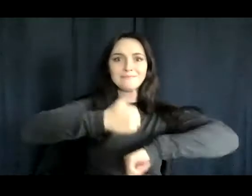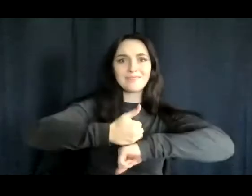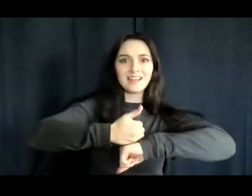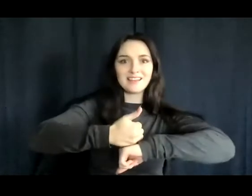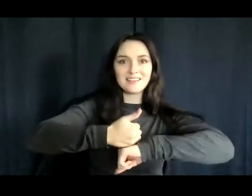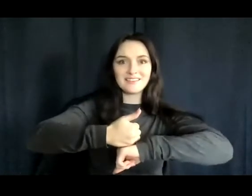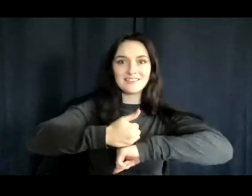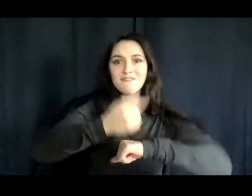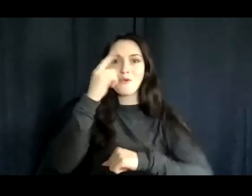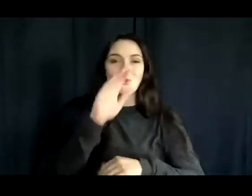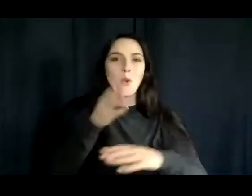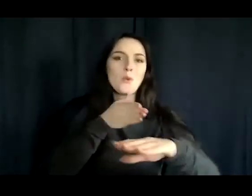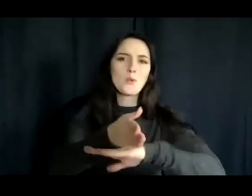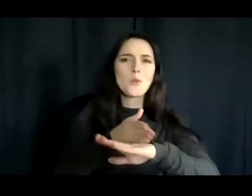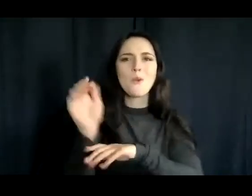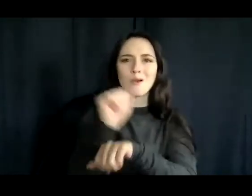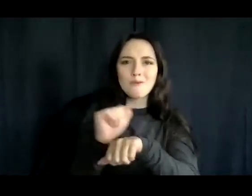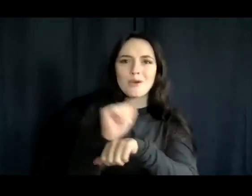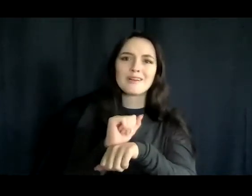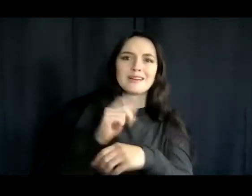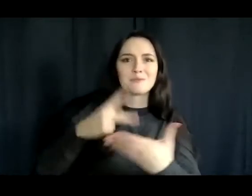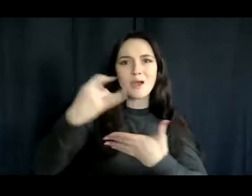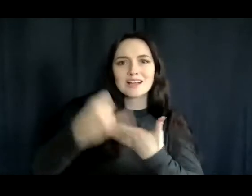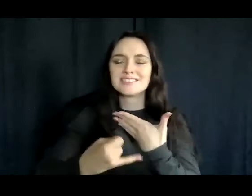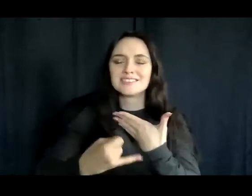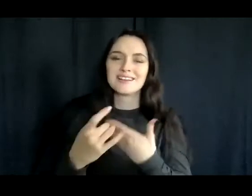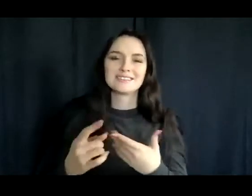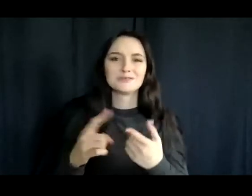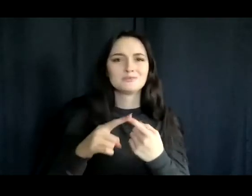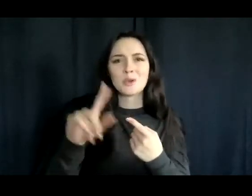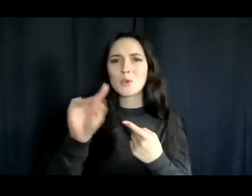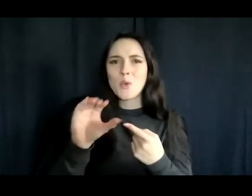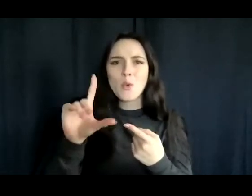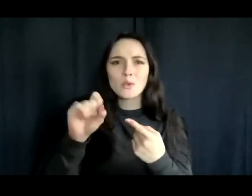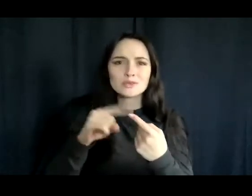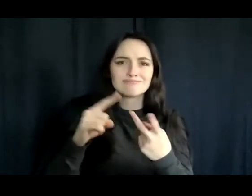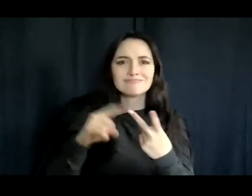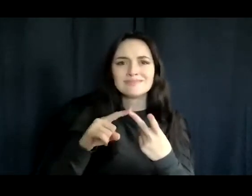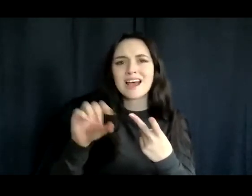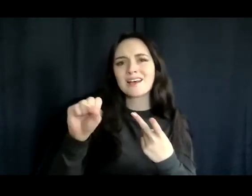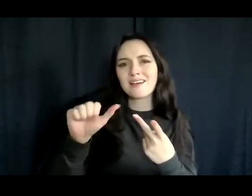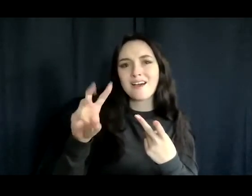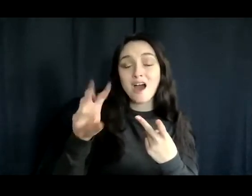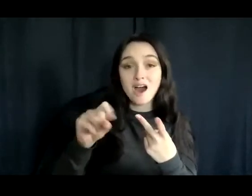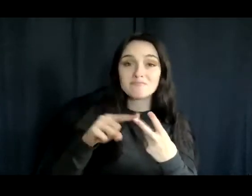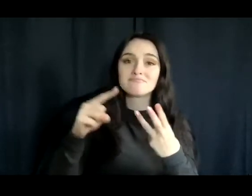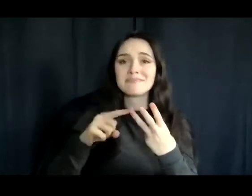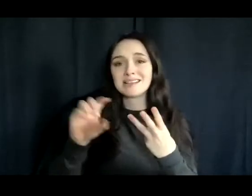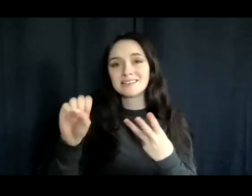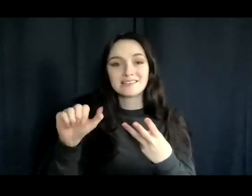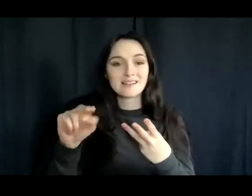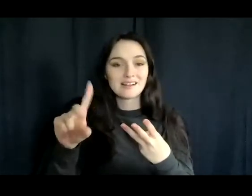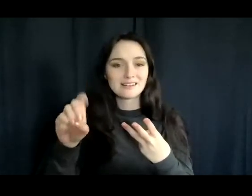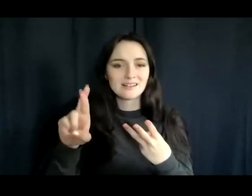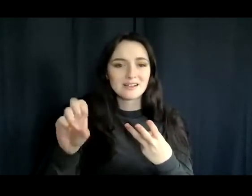all your woodworking and building needs. Air tools, saws and sanders. Check it